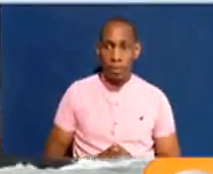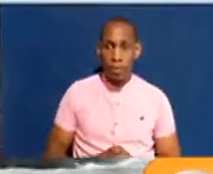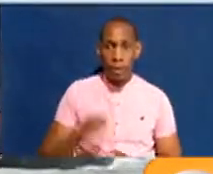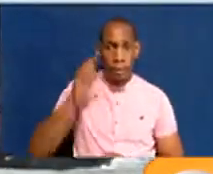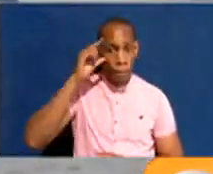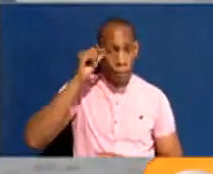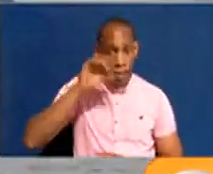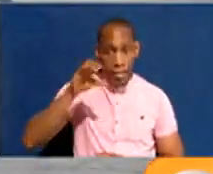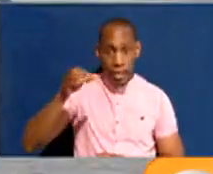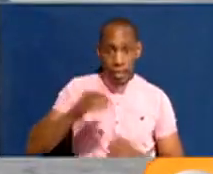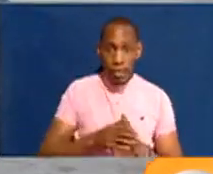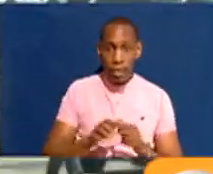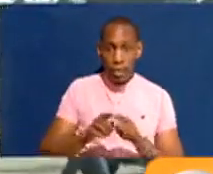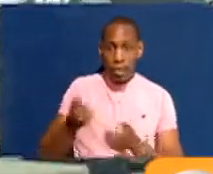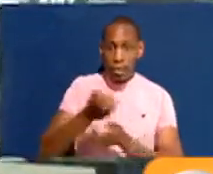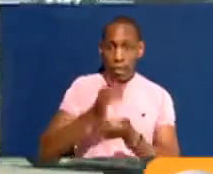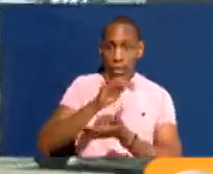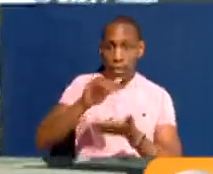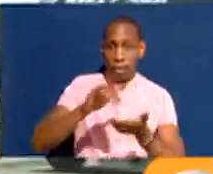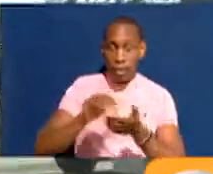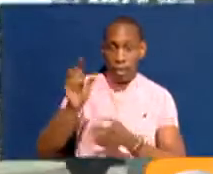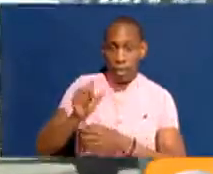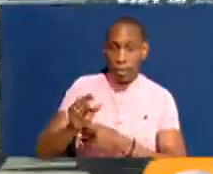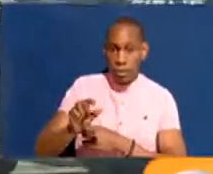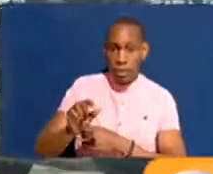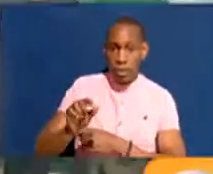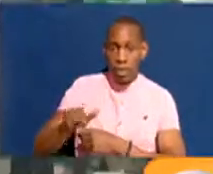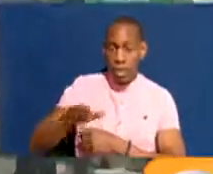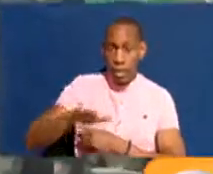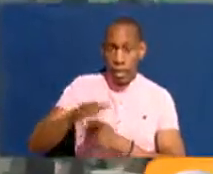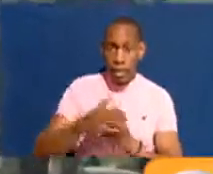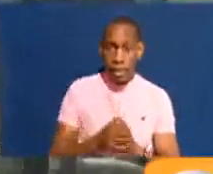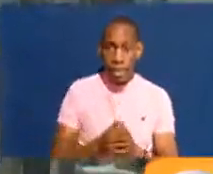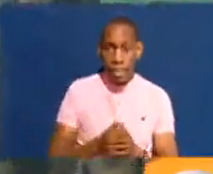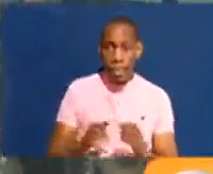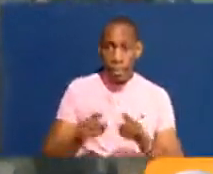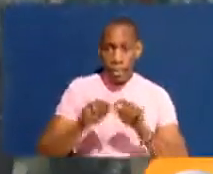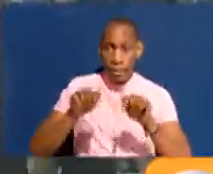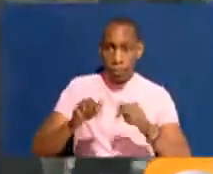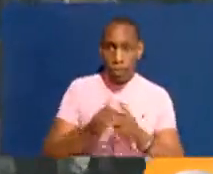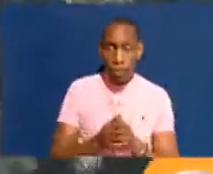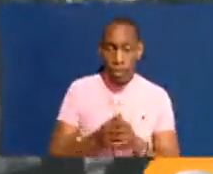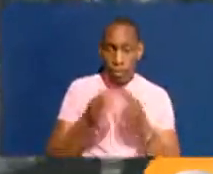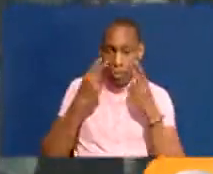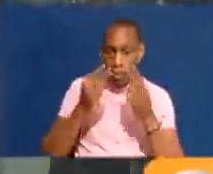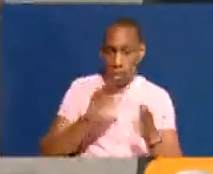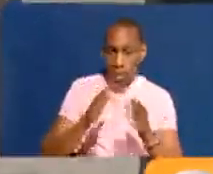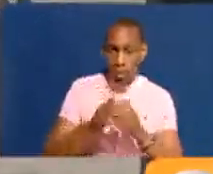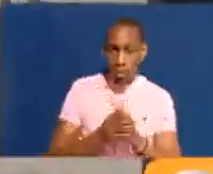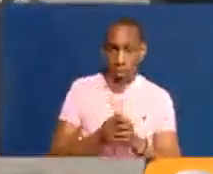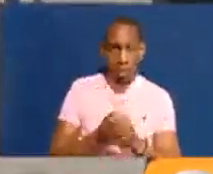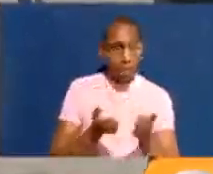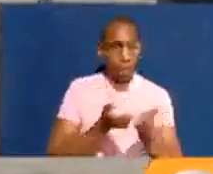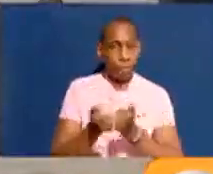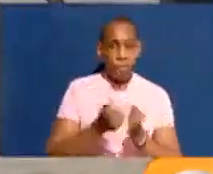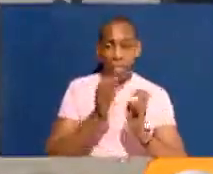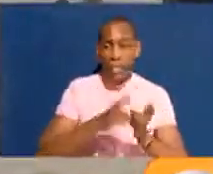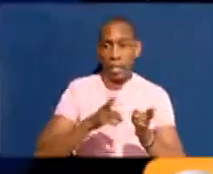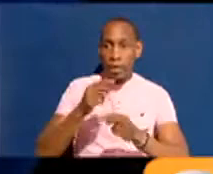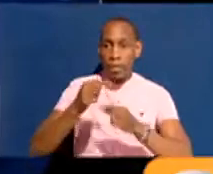Mombasa County, the economic hub of the coastal region, today, it appears to be business as